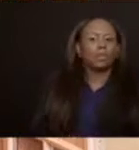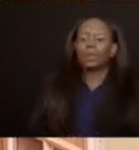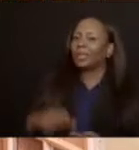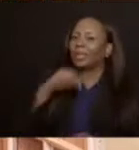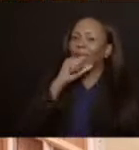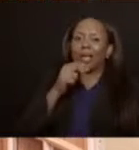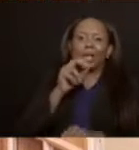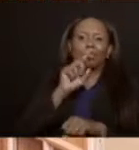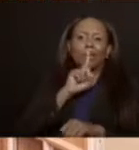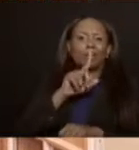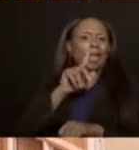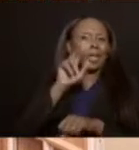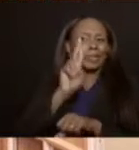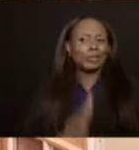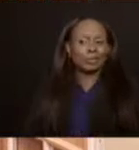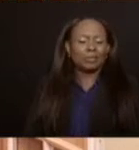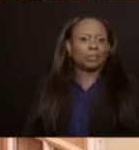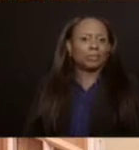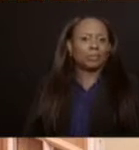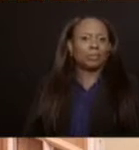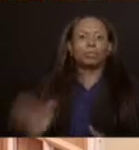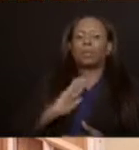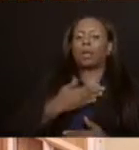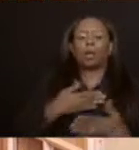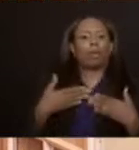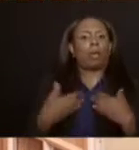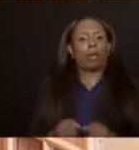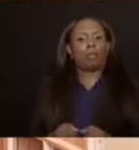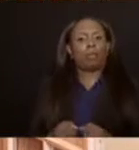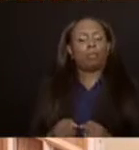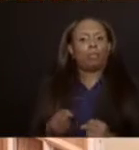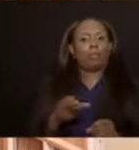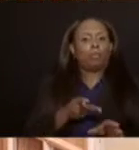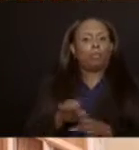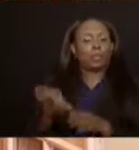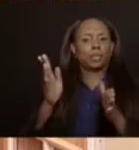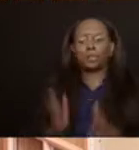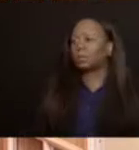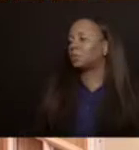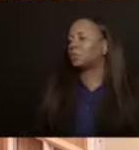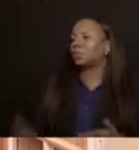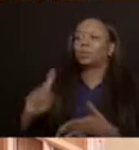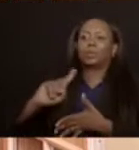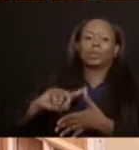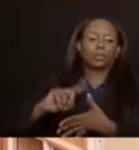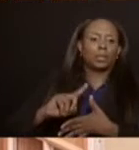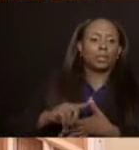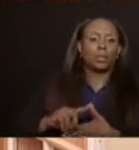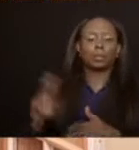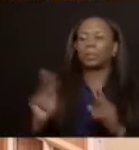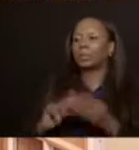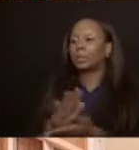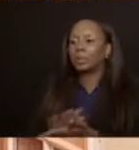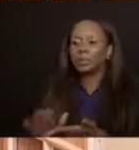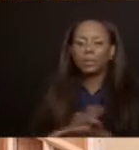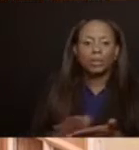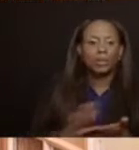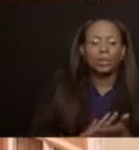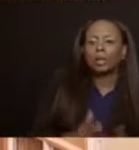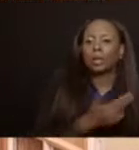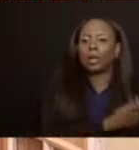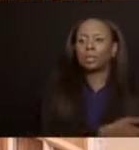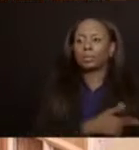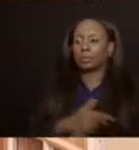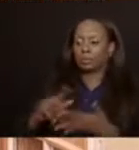Our health system and our professionals, health professionals, from orderlies and persons working in the